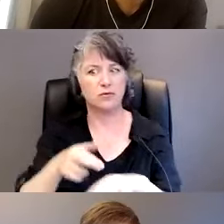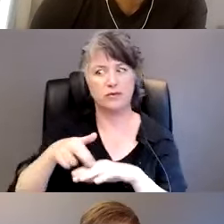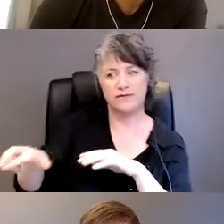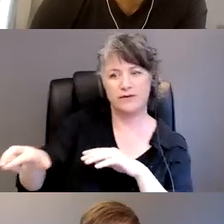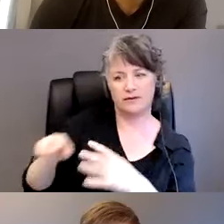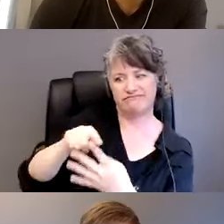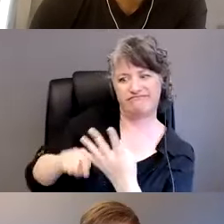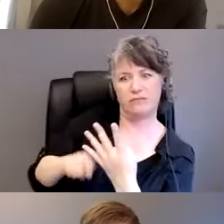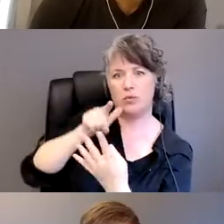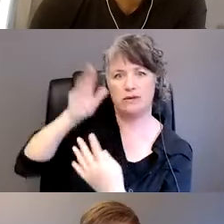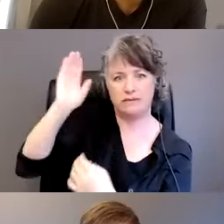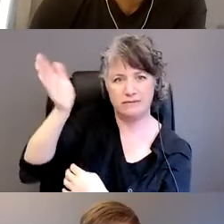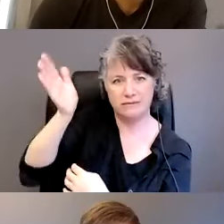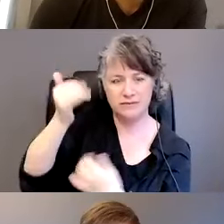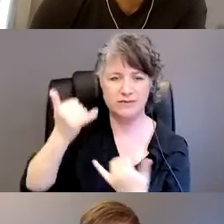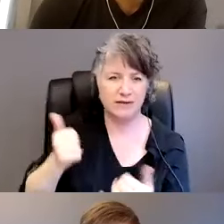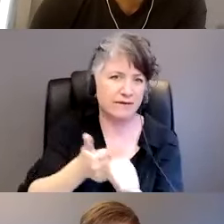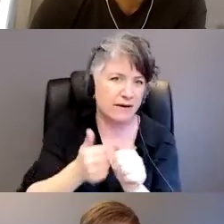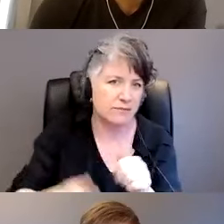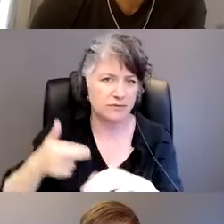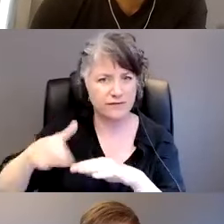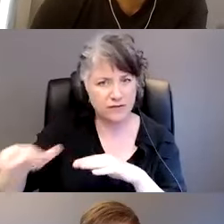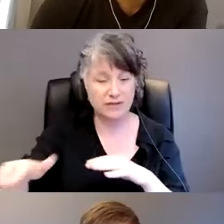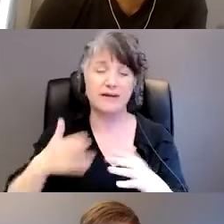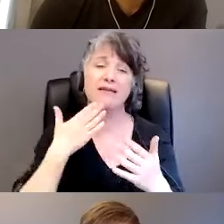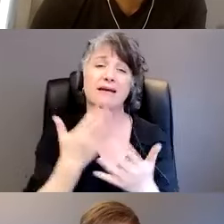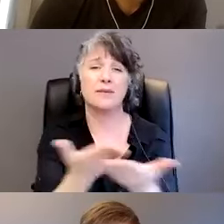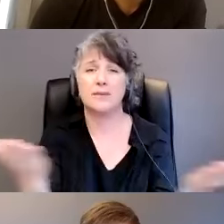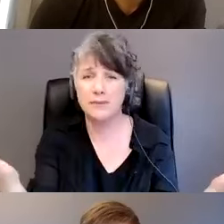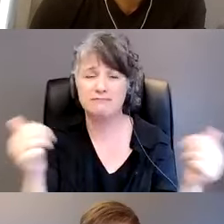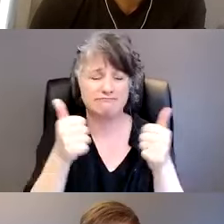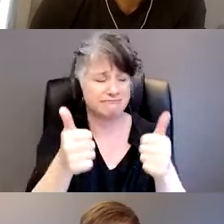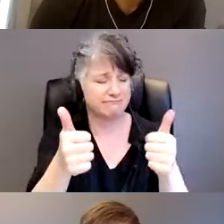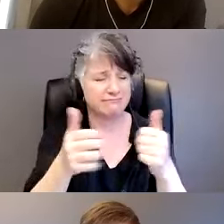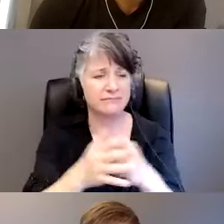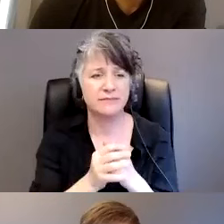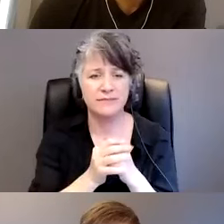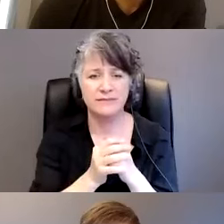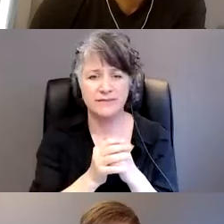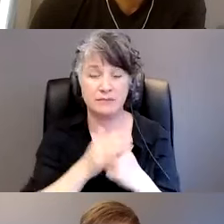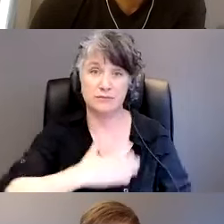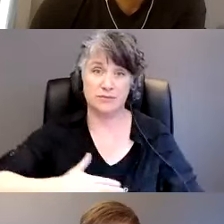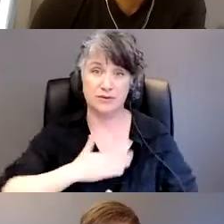today for follow-up referral. So thank you all again. And we do appreciate your time for